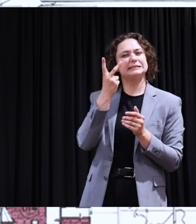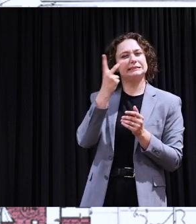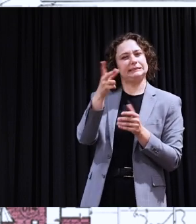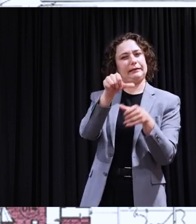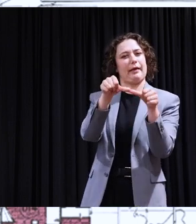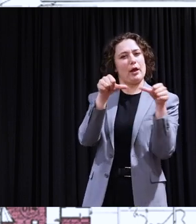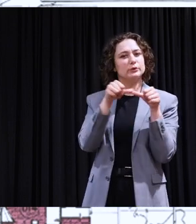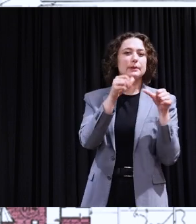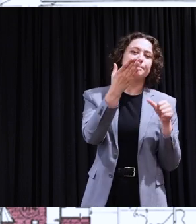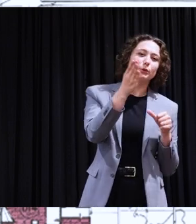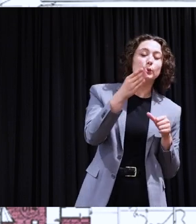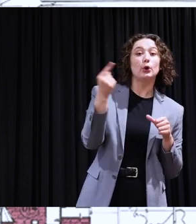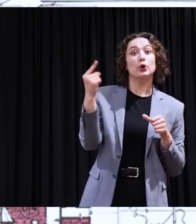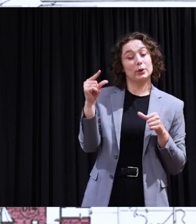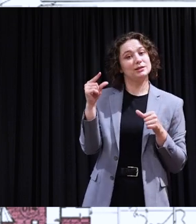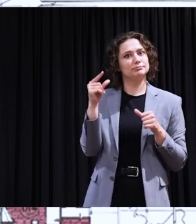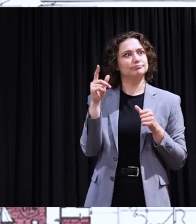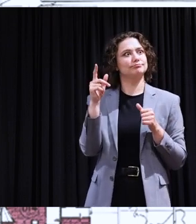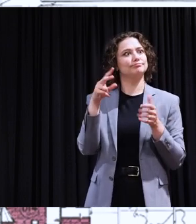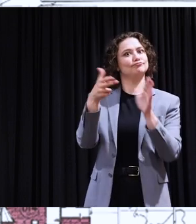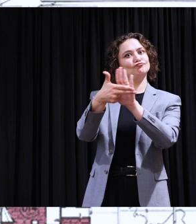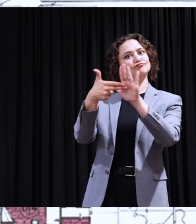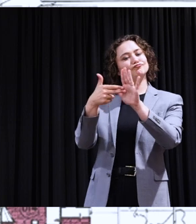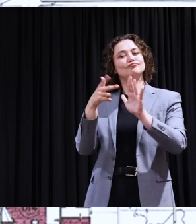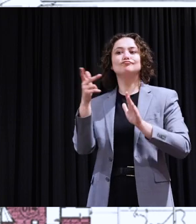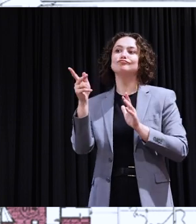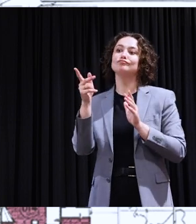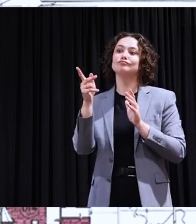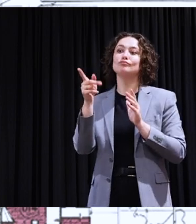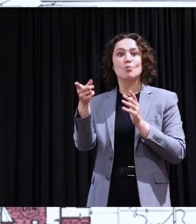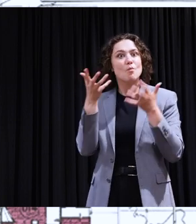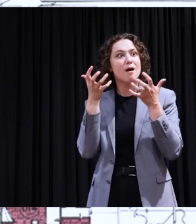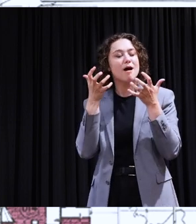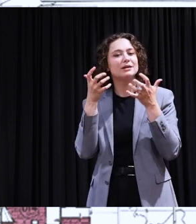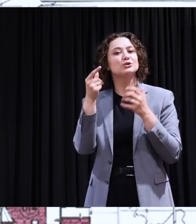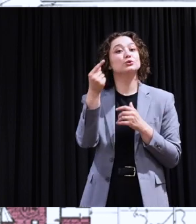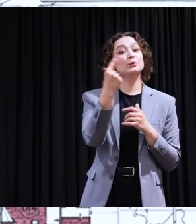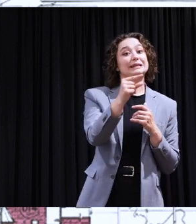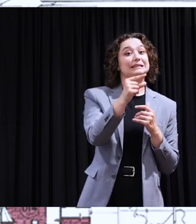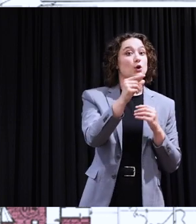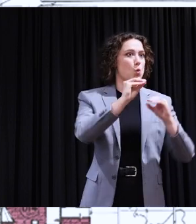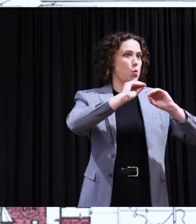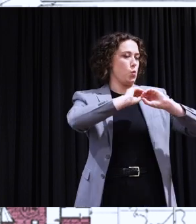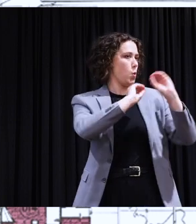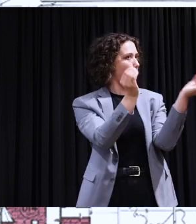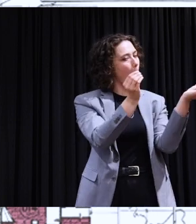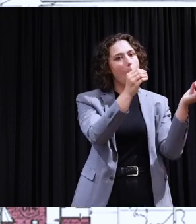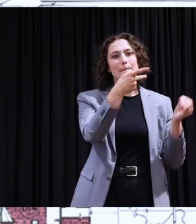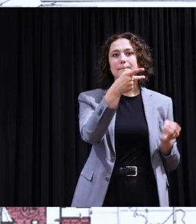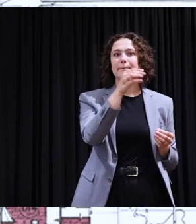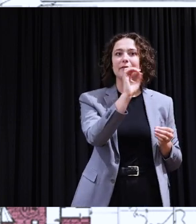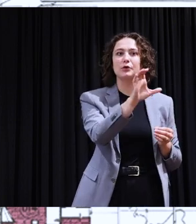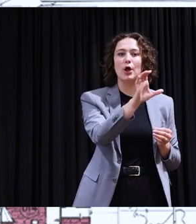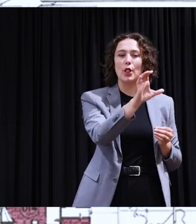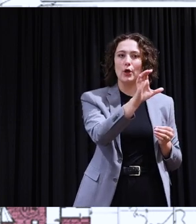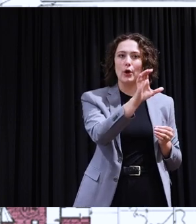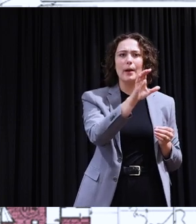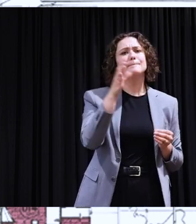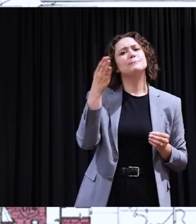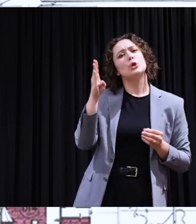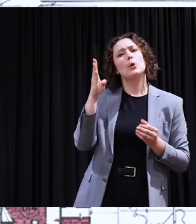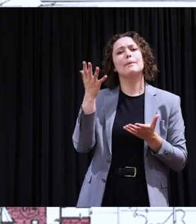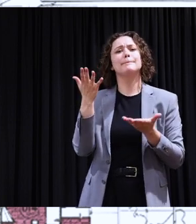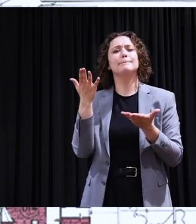considered desirable. Green was there were no people of color. Blue was sort of like a buffer area, so maybe you have one or